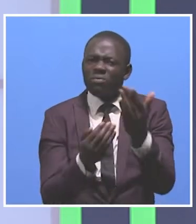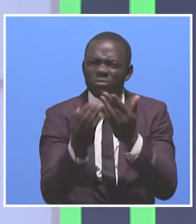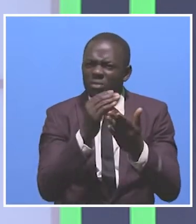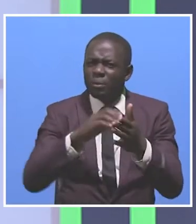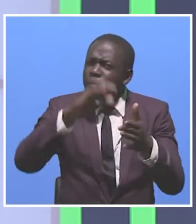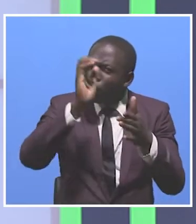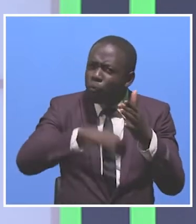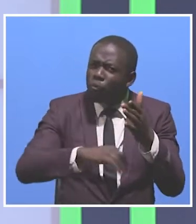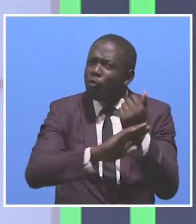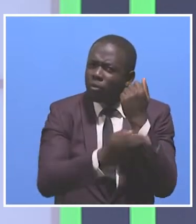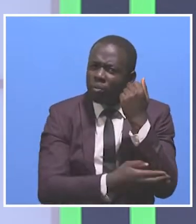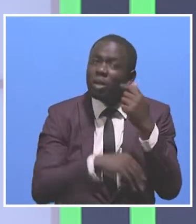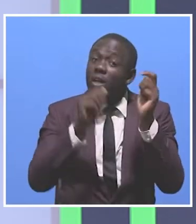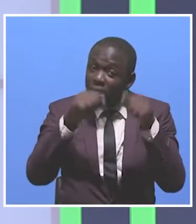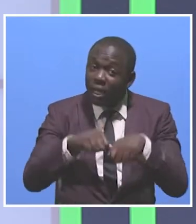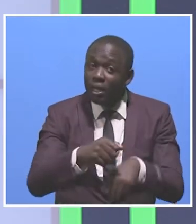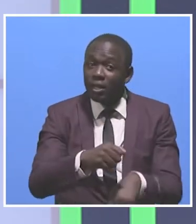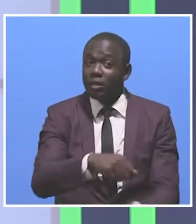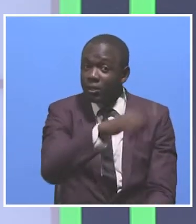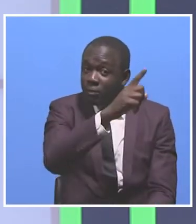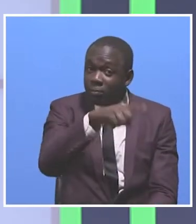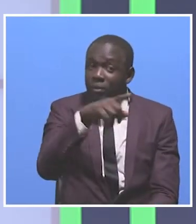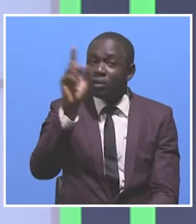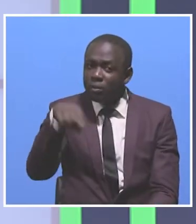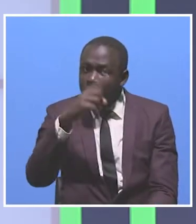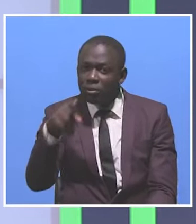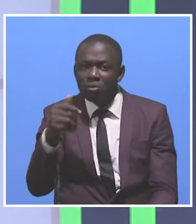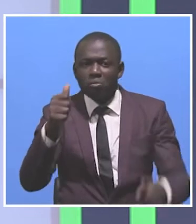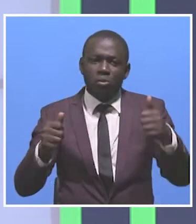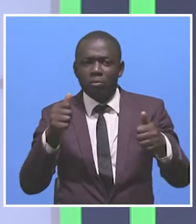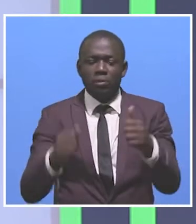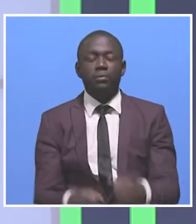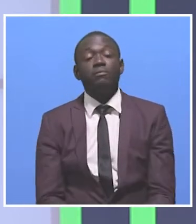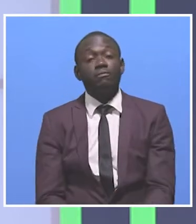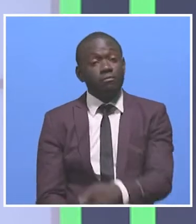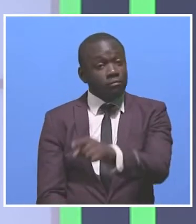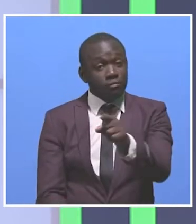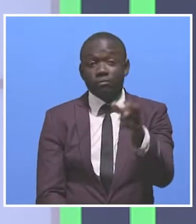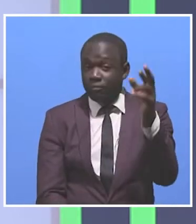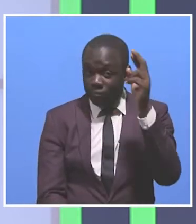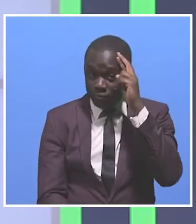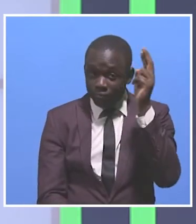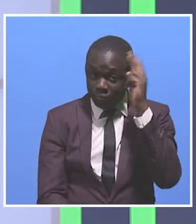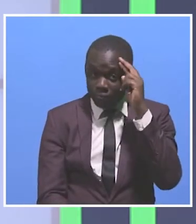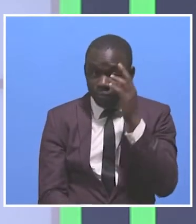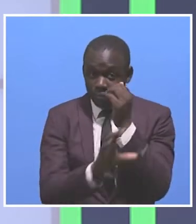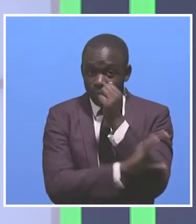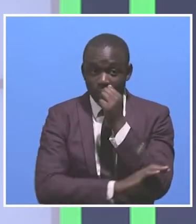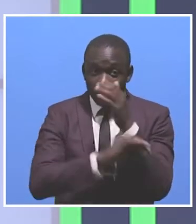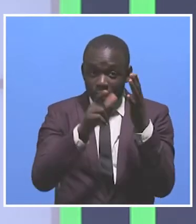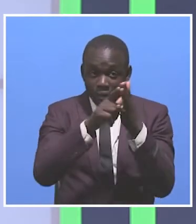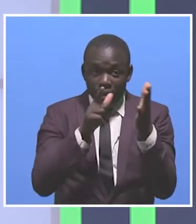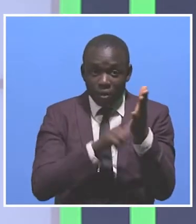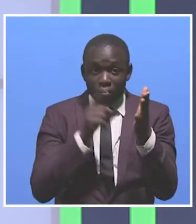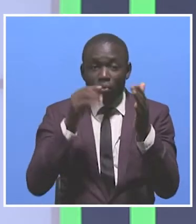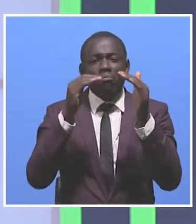termination of pregnancy? So remember, the law of the country is superior than our community